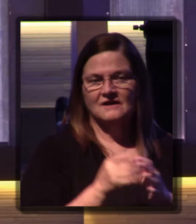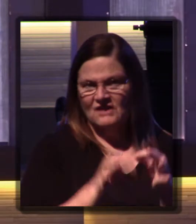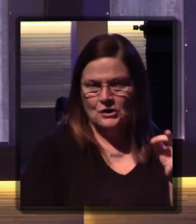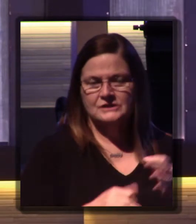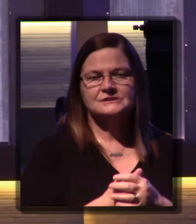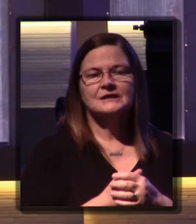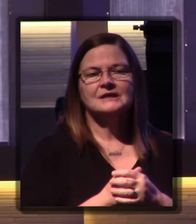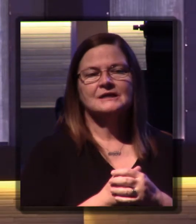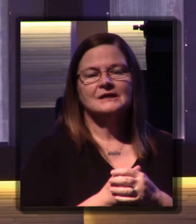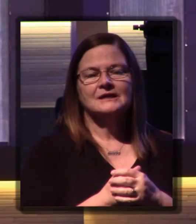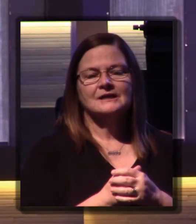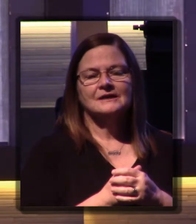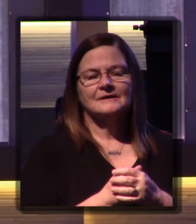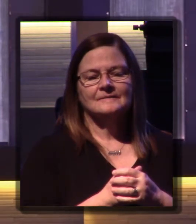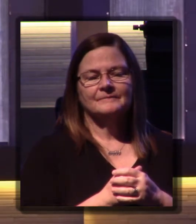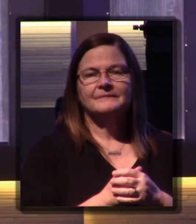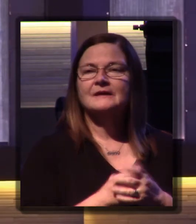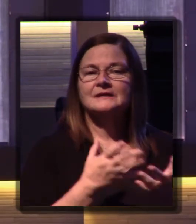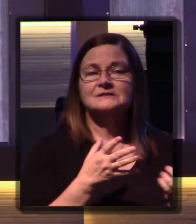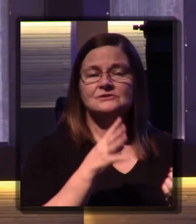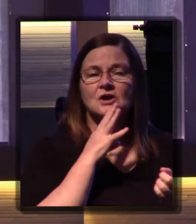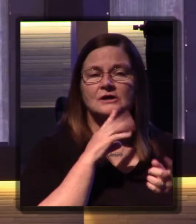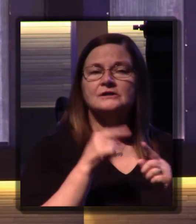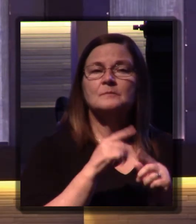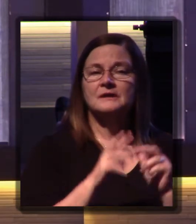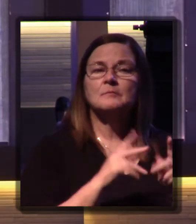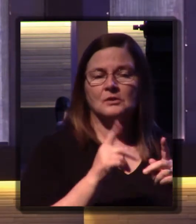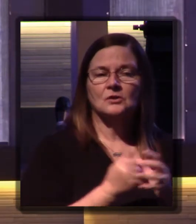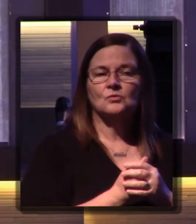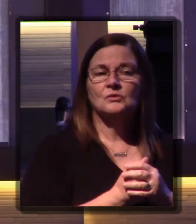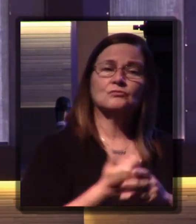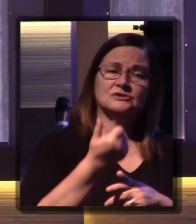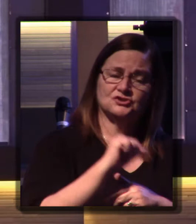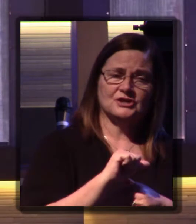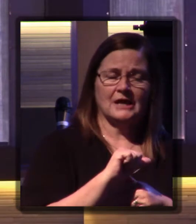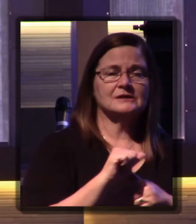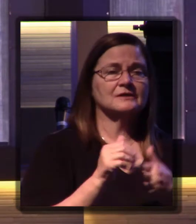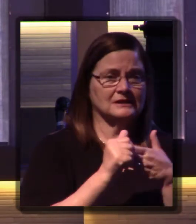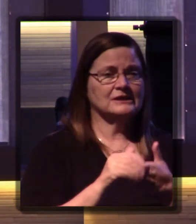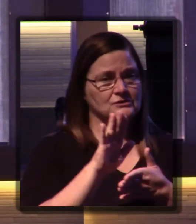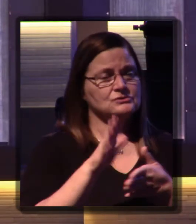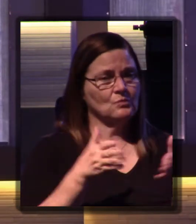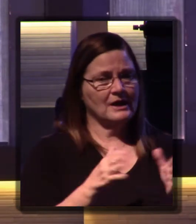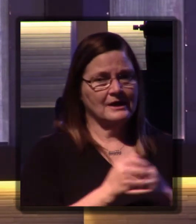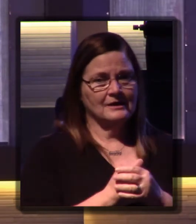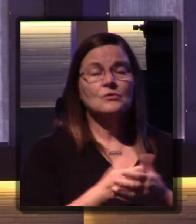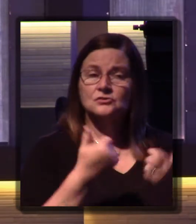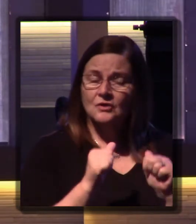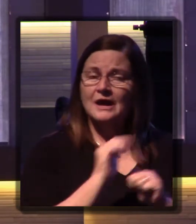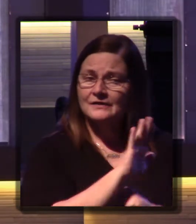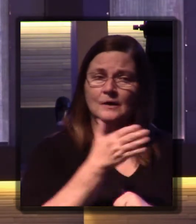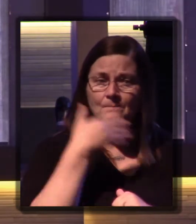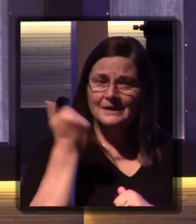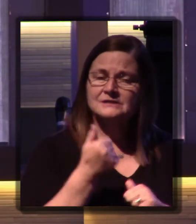God. He's speaking to people who would reject the way the leaders are leading, who are trying